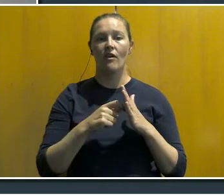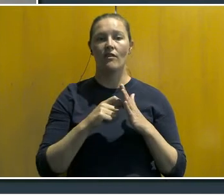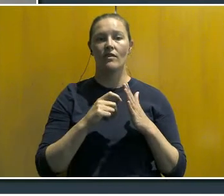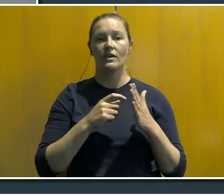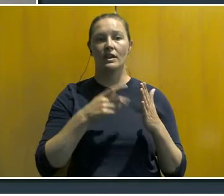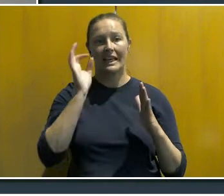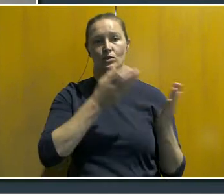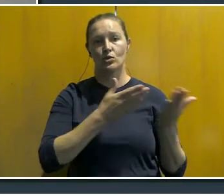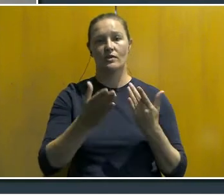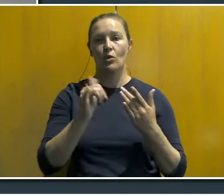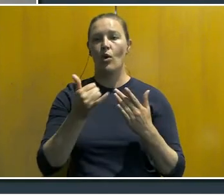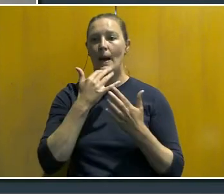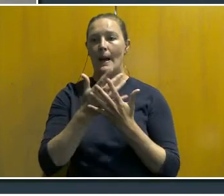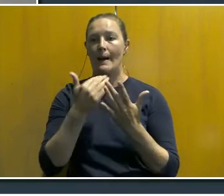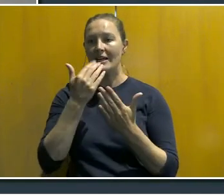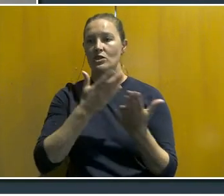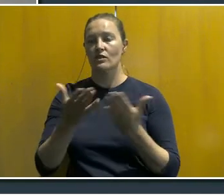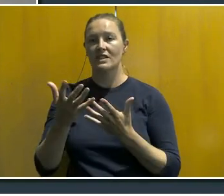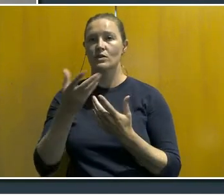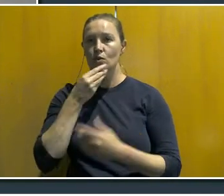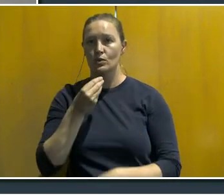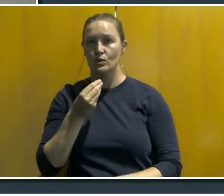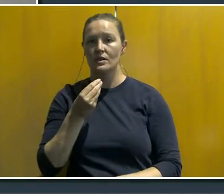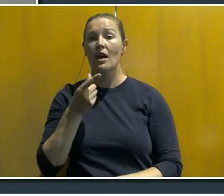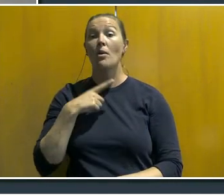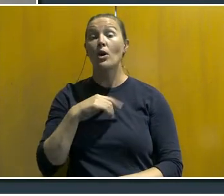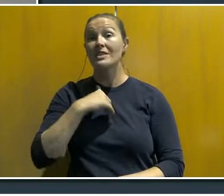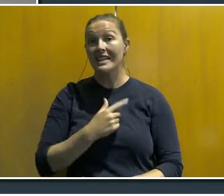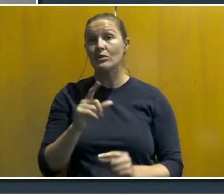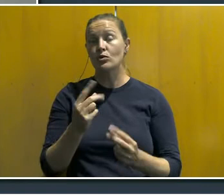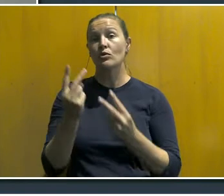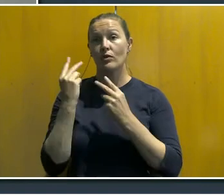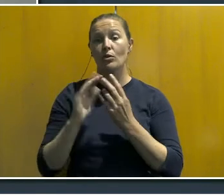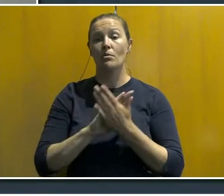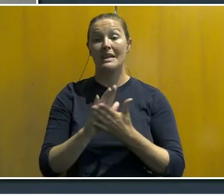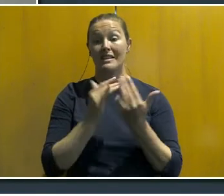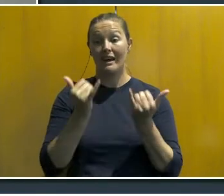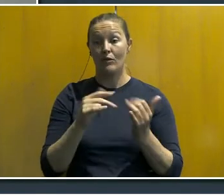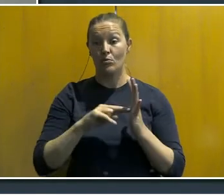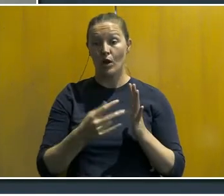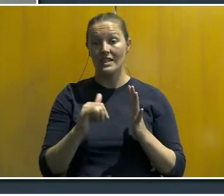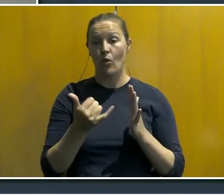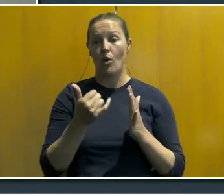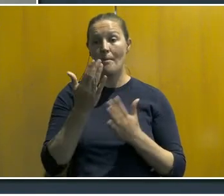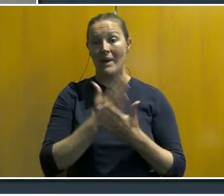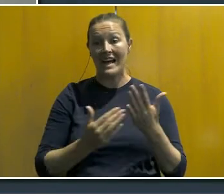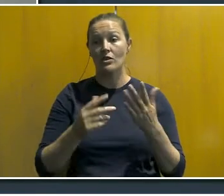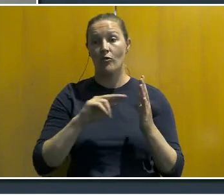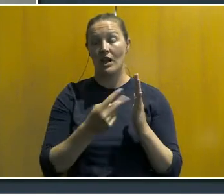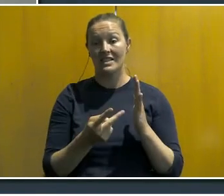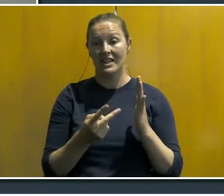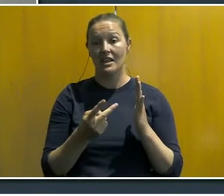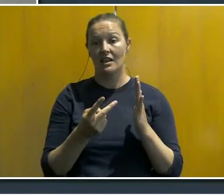of services received. Just because a review is needed doesn't mean that the current policy or aspects of it are no